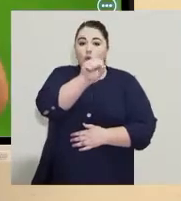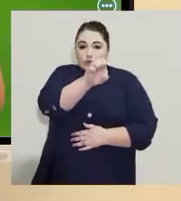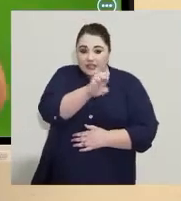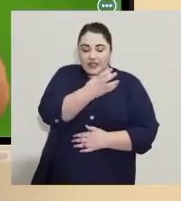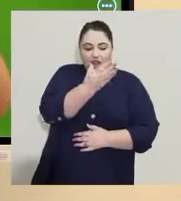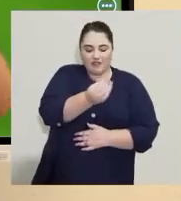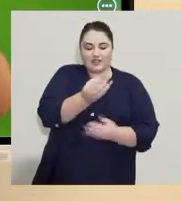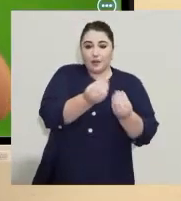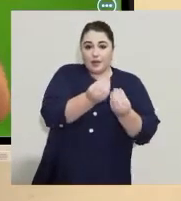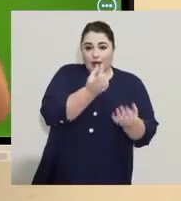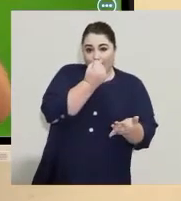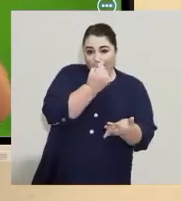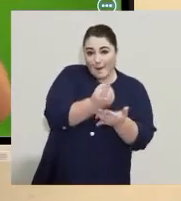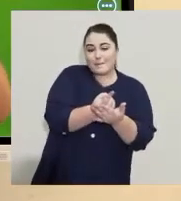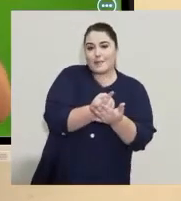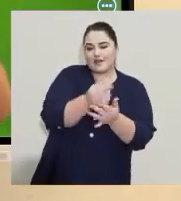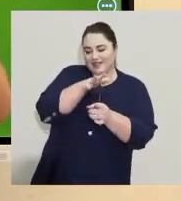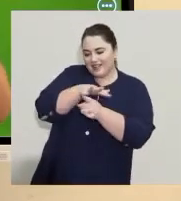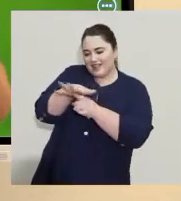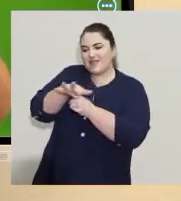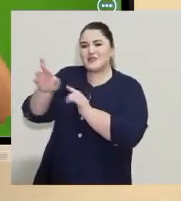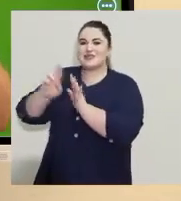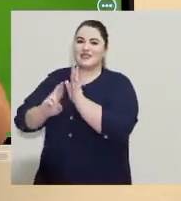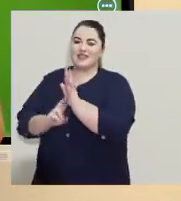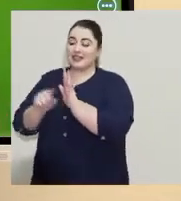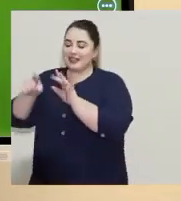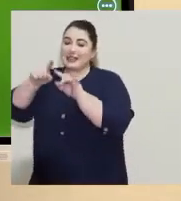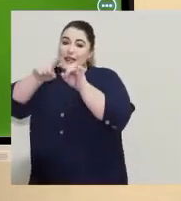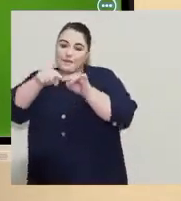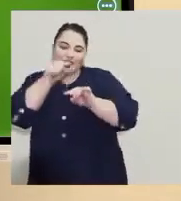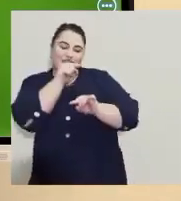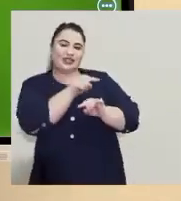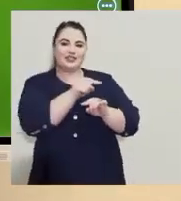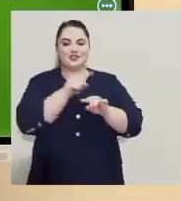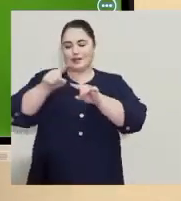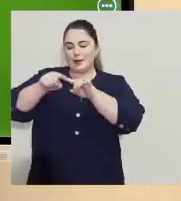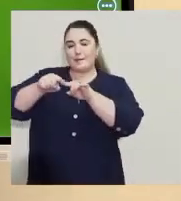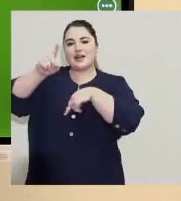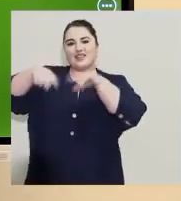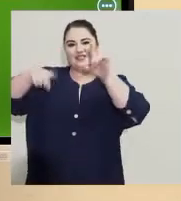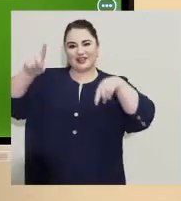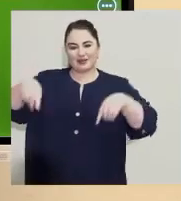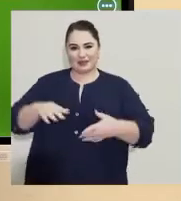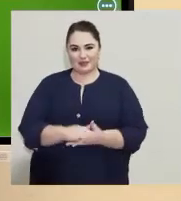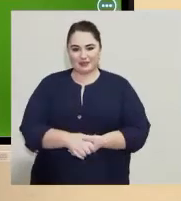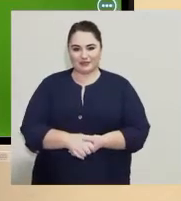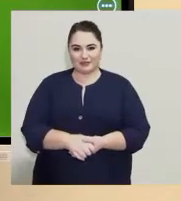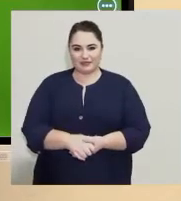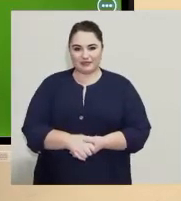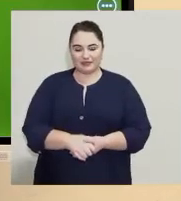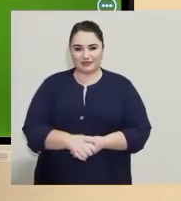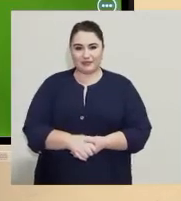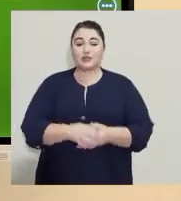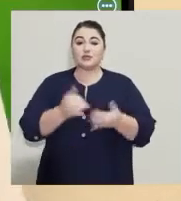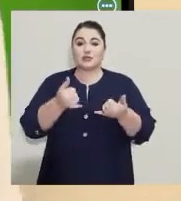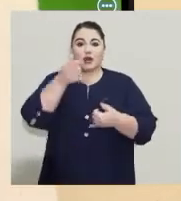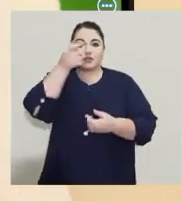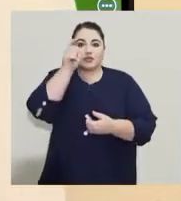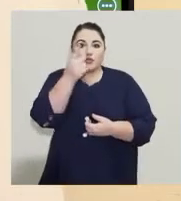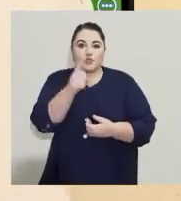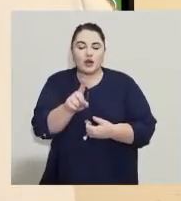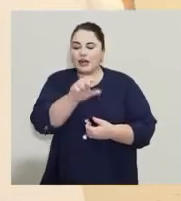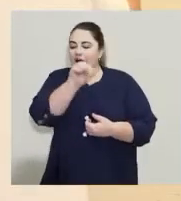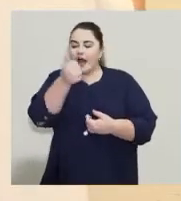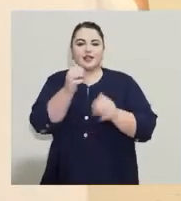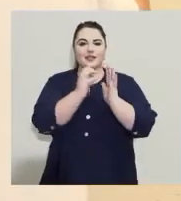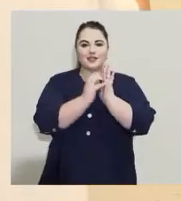a cause of something happening. The results depend. It's a dependent variable. So let's